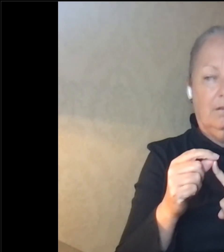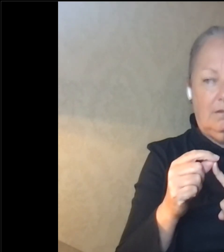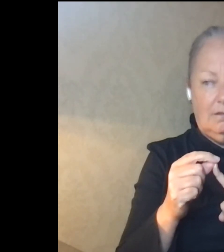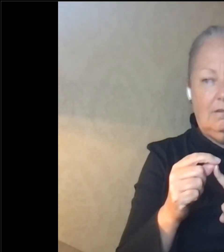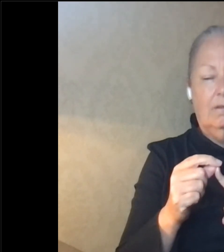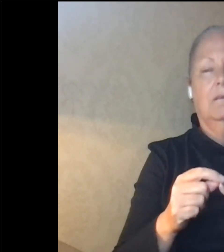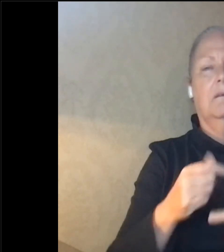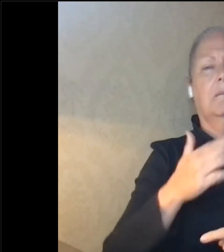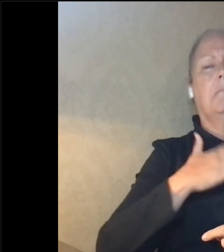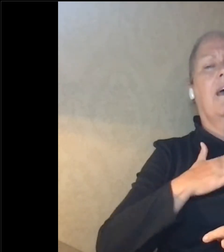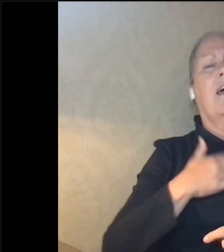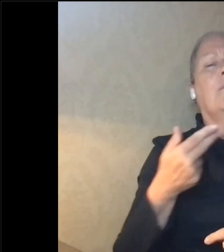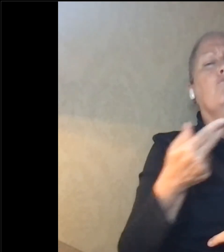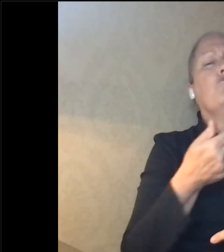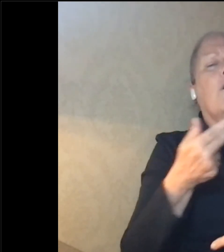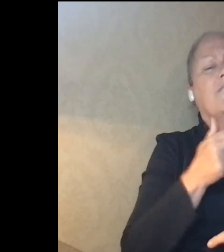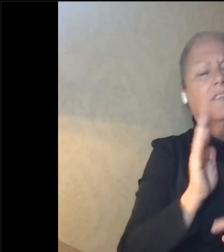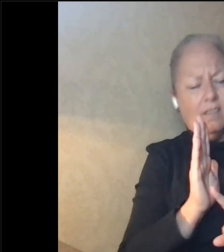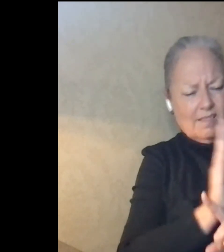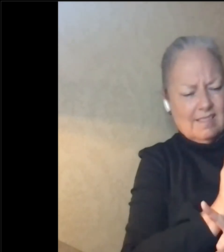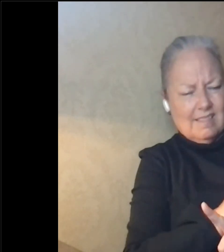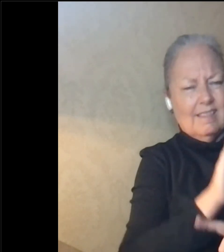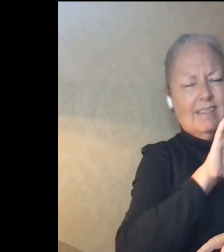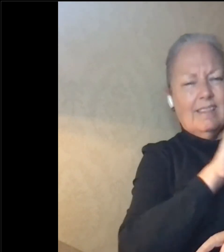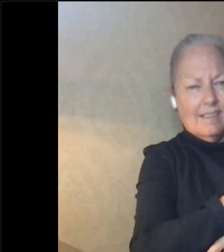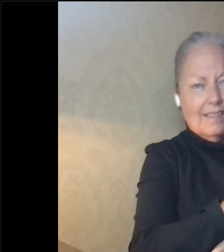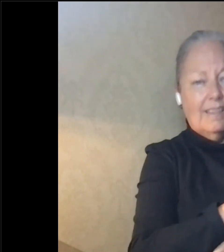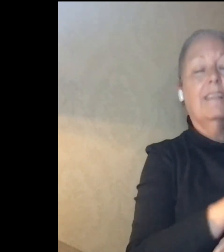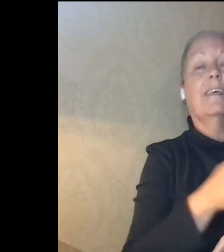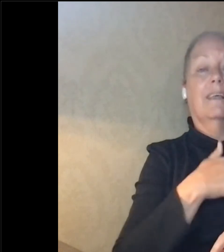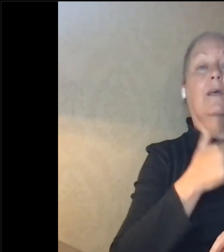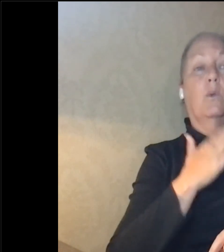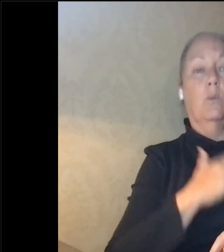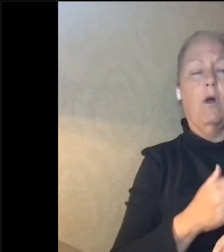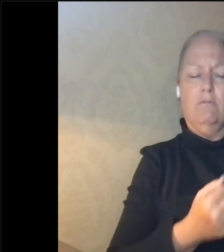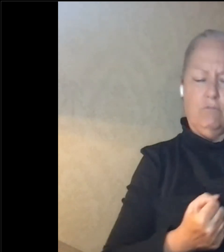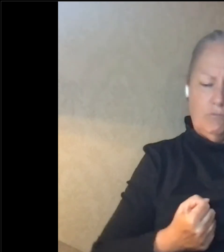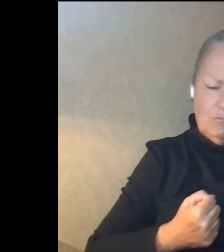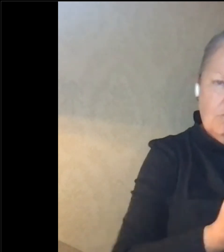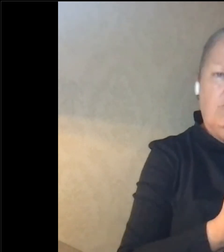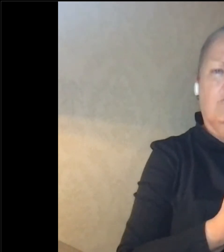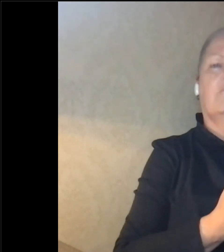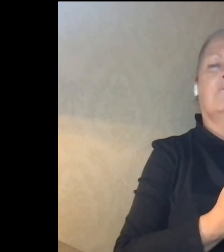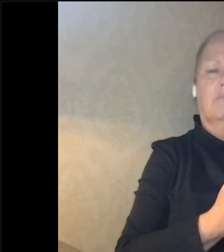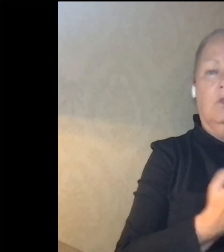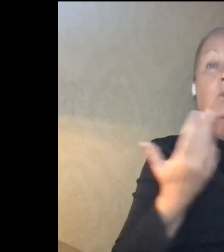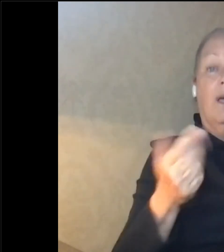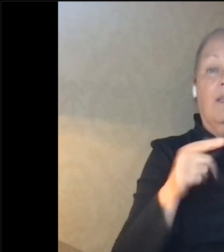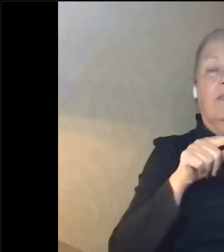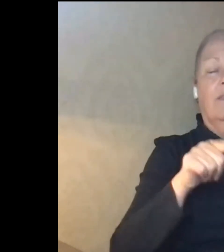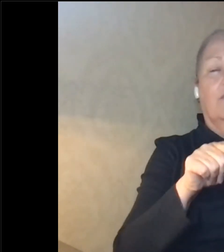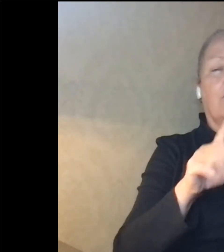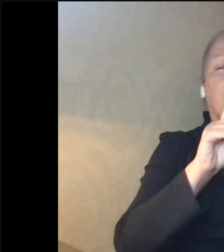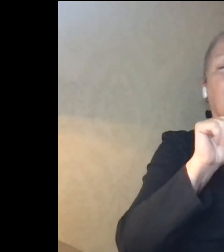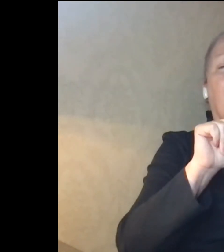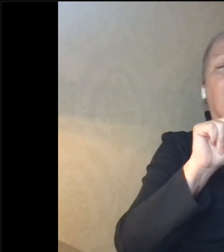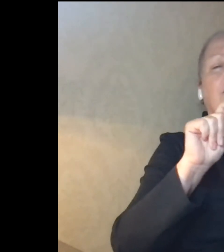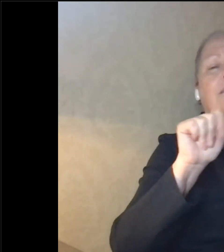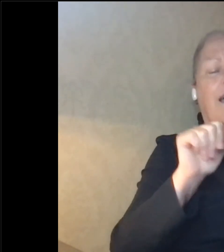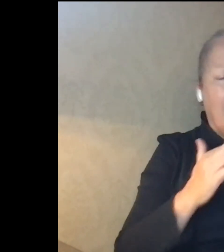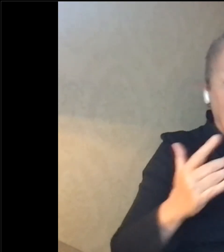province. We will support fully to collect the data, and we will cooperate with WHO in